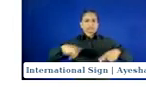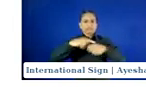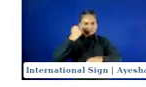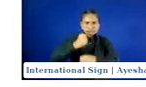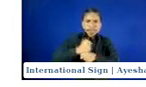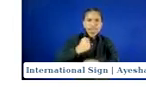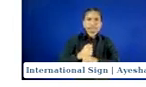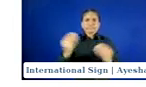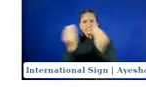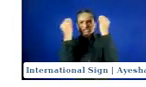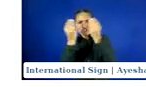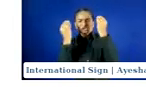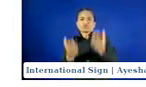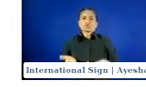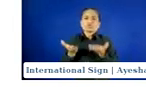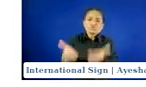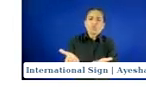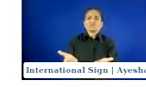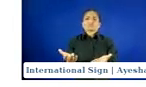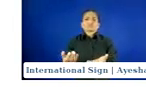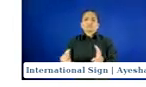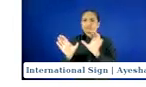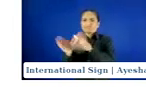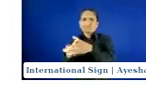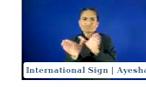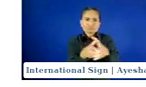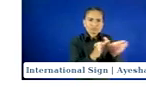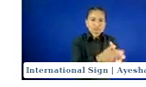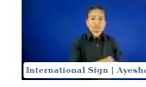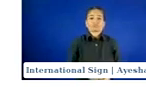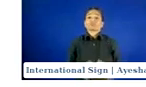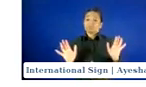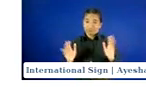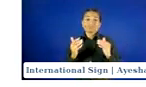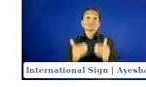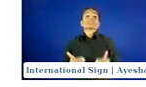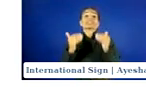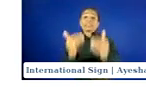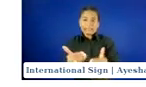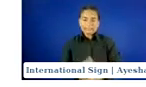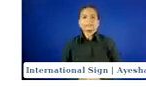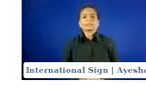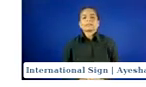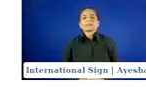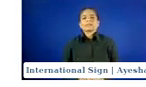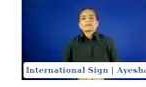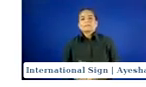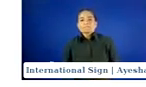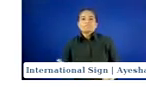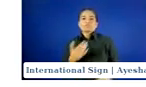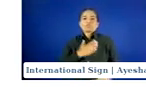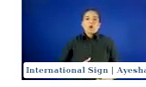out completely to ensure that the health and education are brought into speed, and